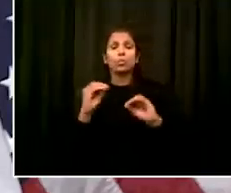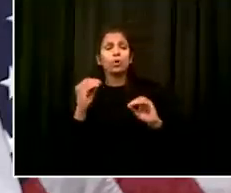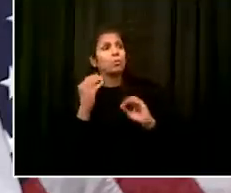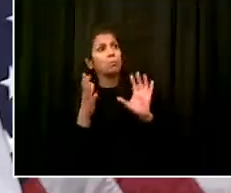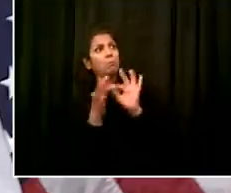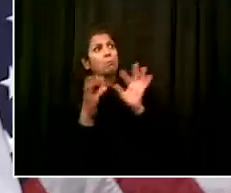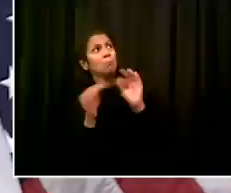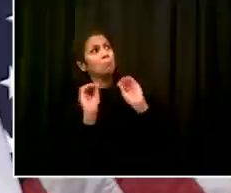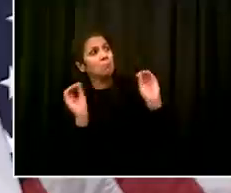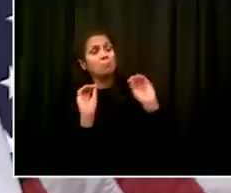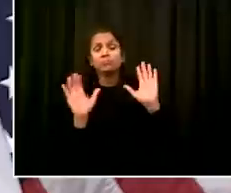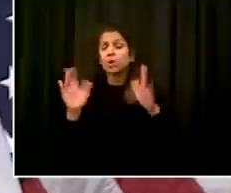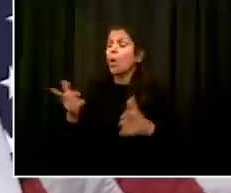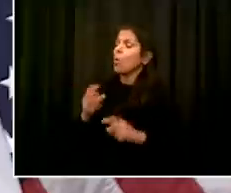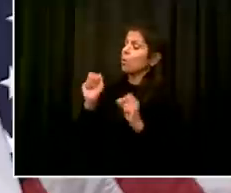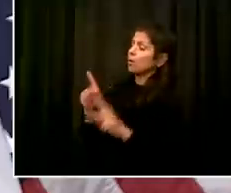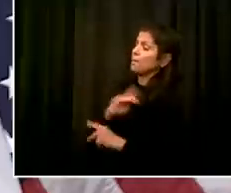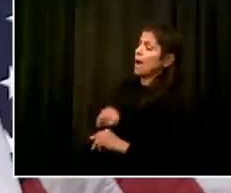York Times.